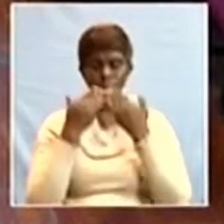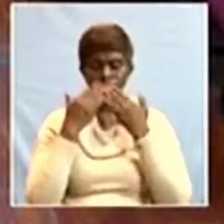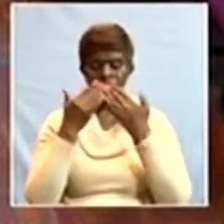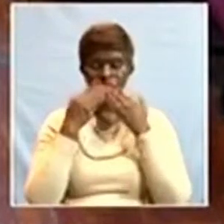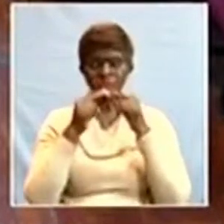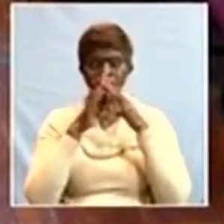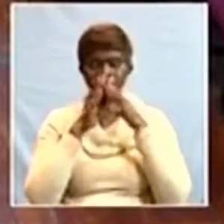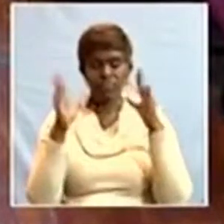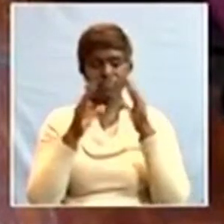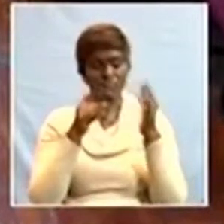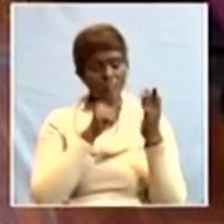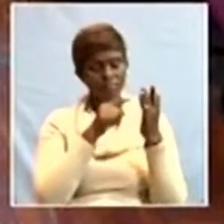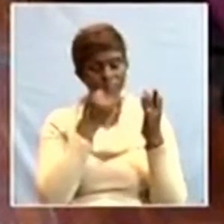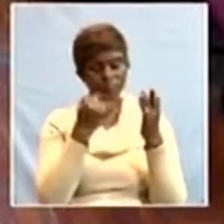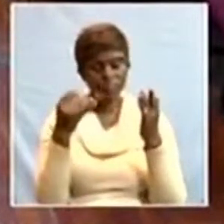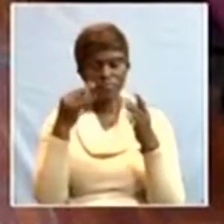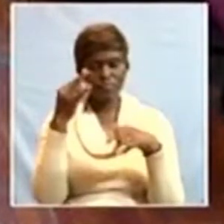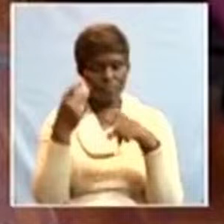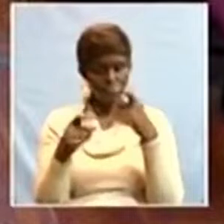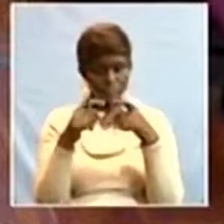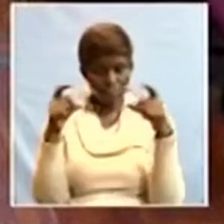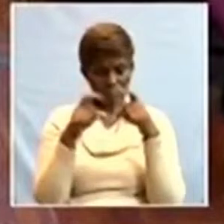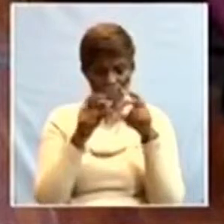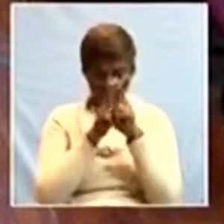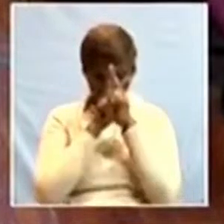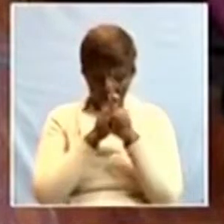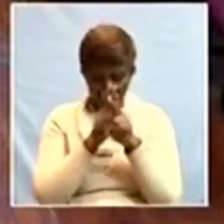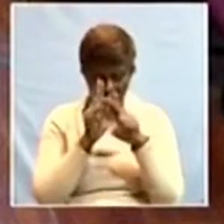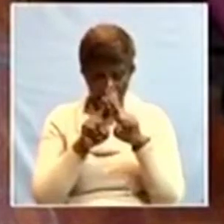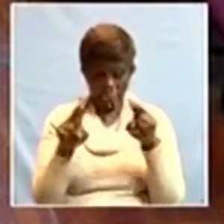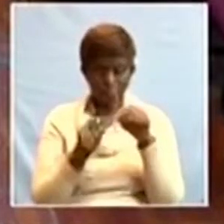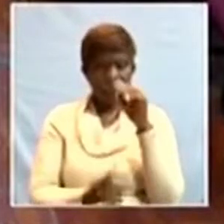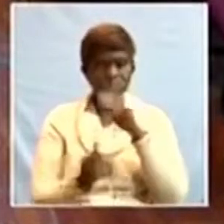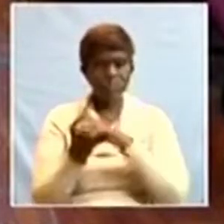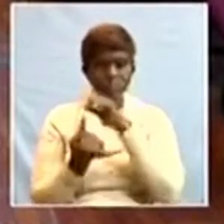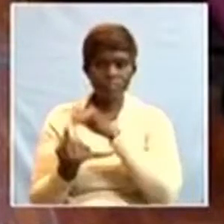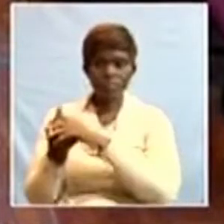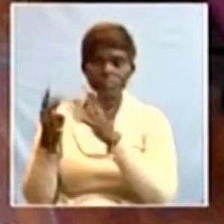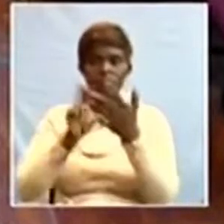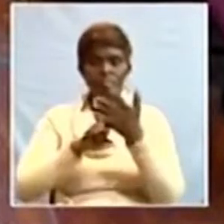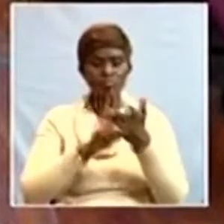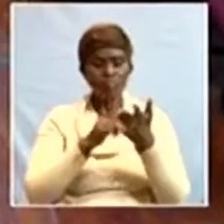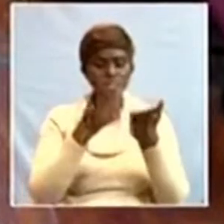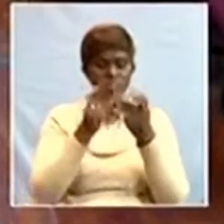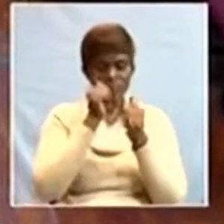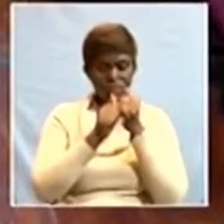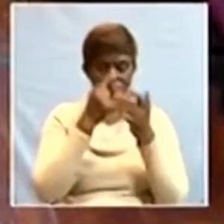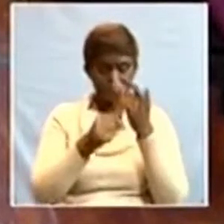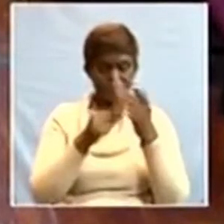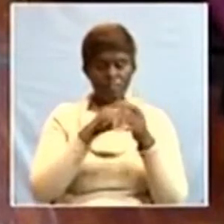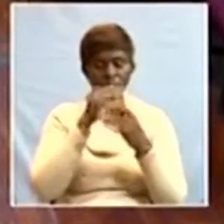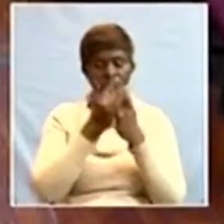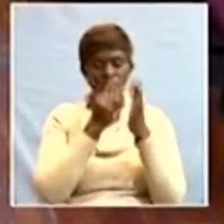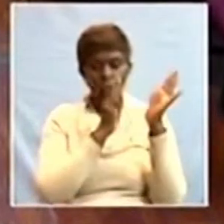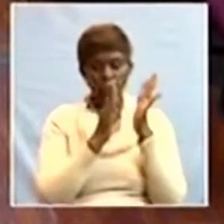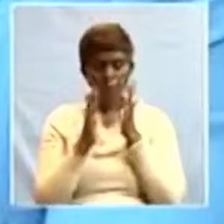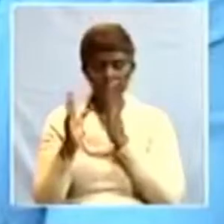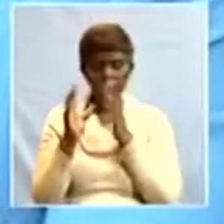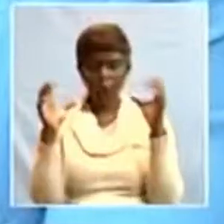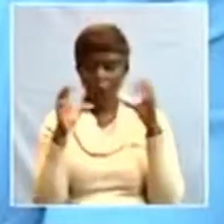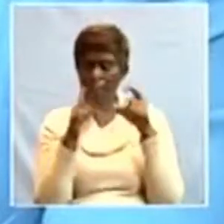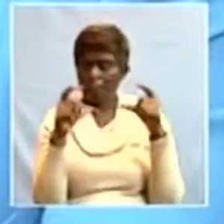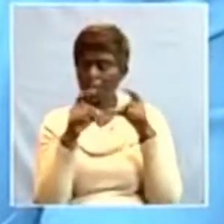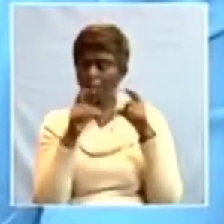The issue of disability cards, Honorable Chair, keeps on coming. Maybe because of the design of the